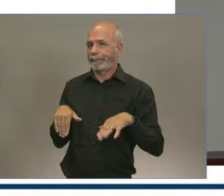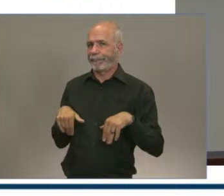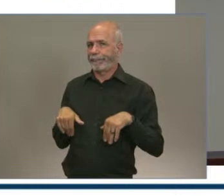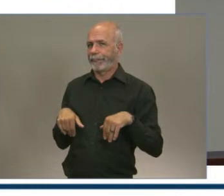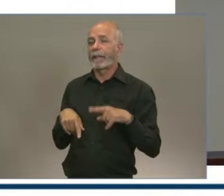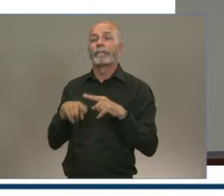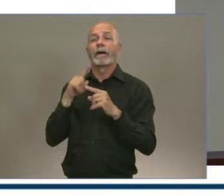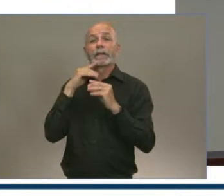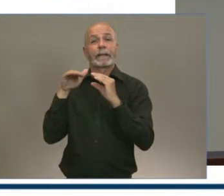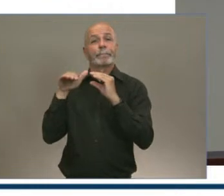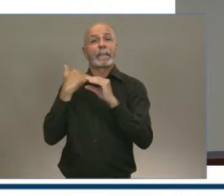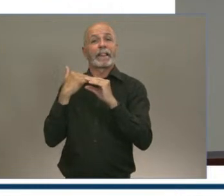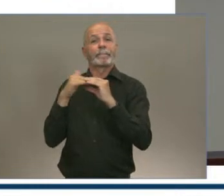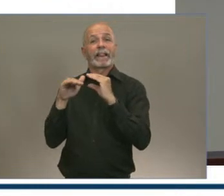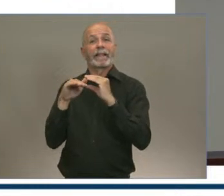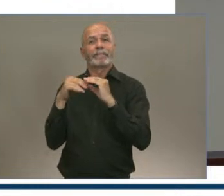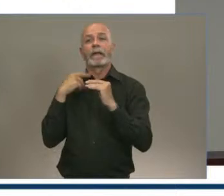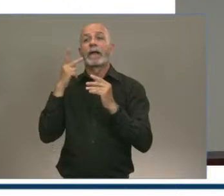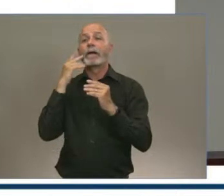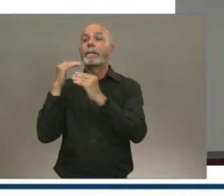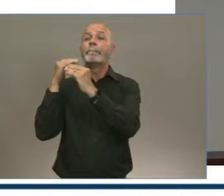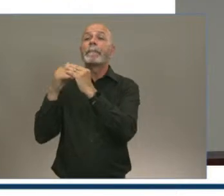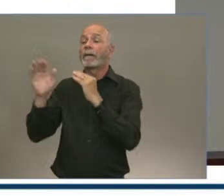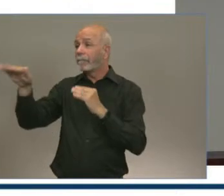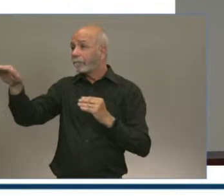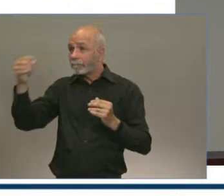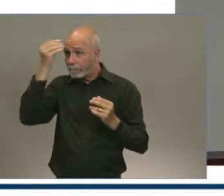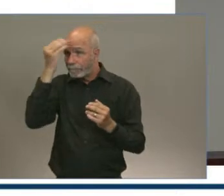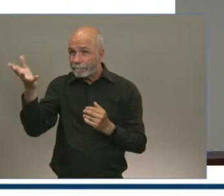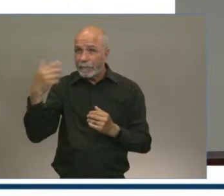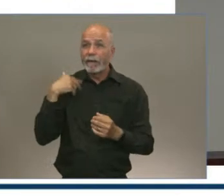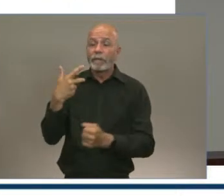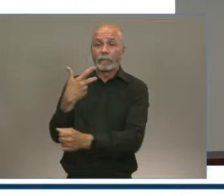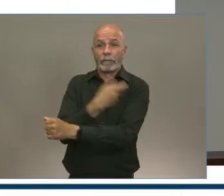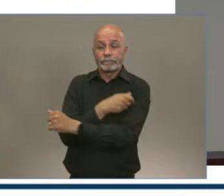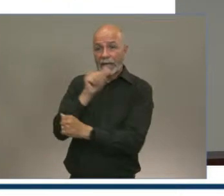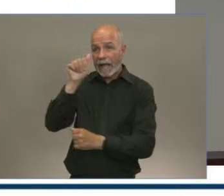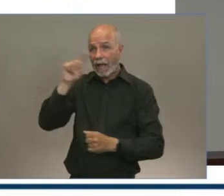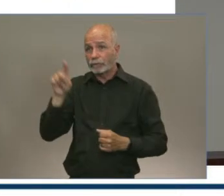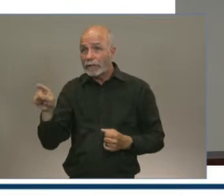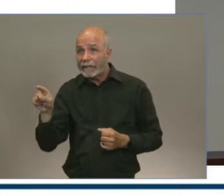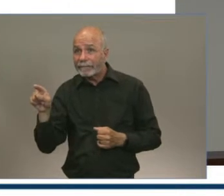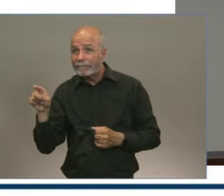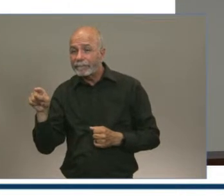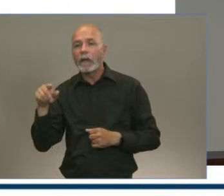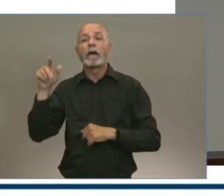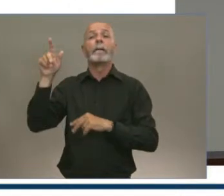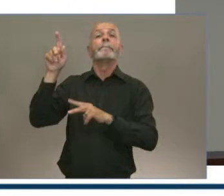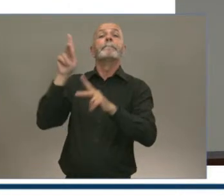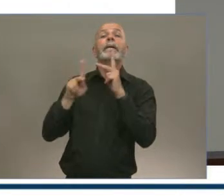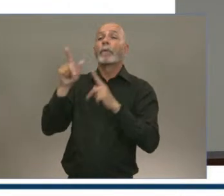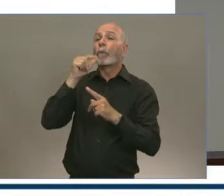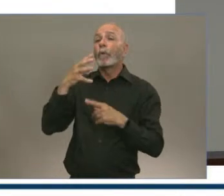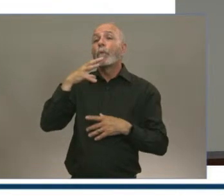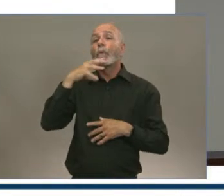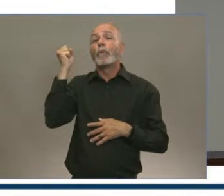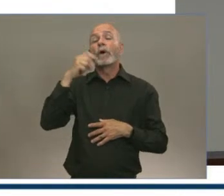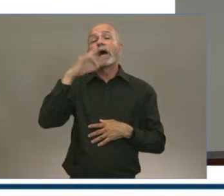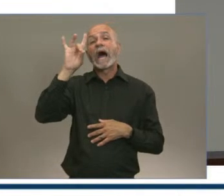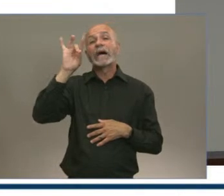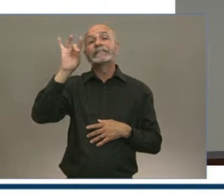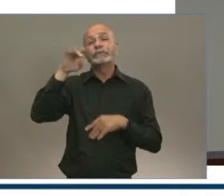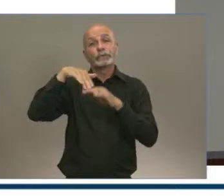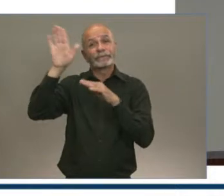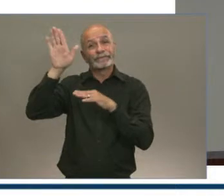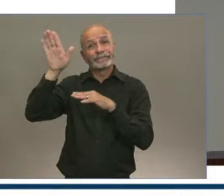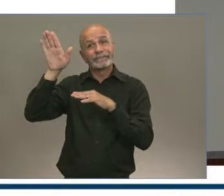both people who was first dose was AstraZeneca, as well as people starting with those oldest 80 plus in the communities who their